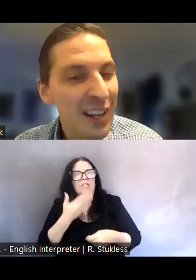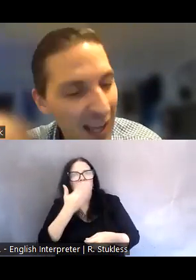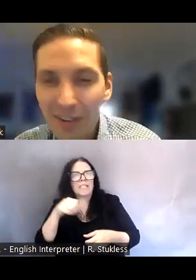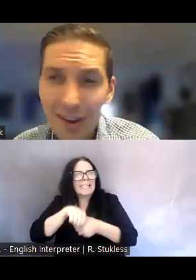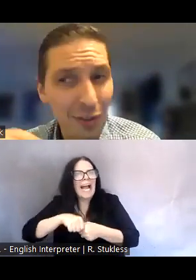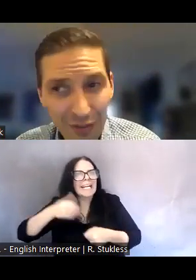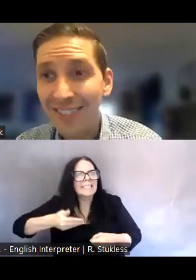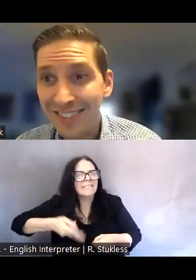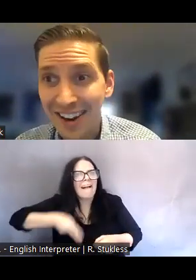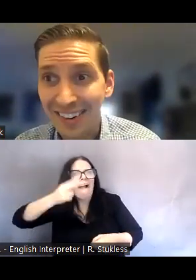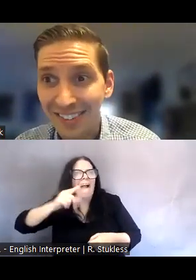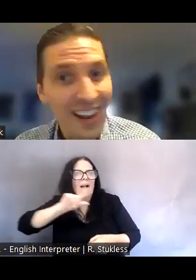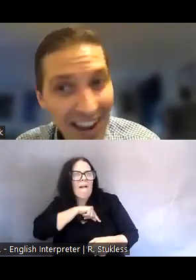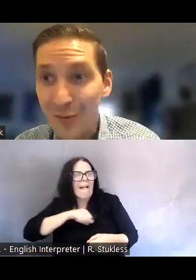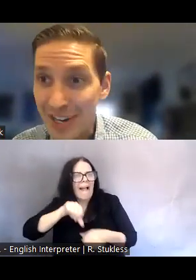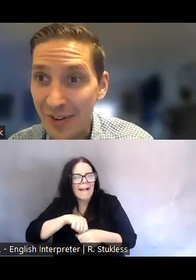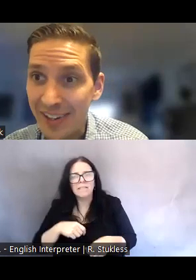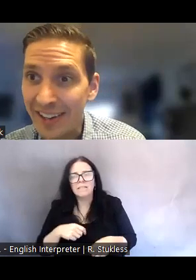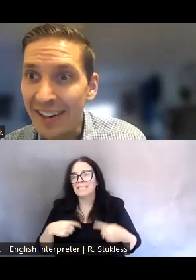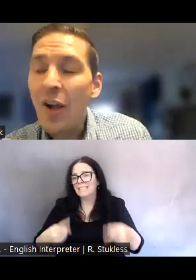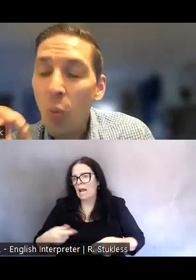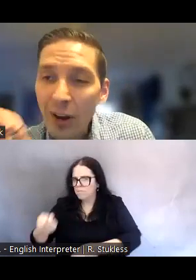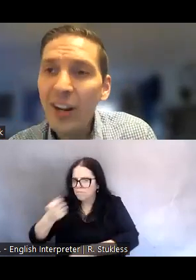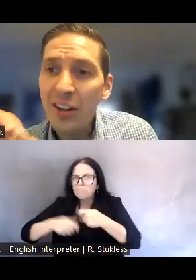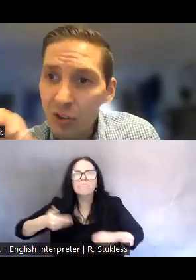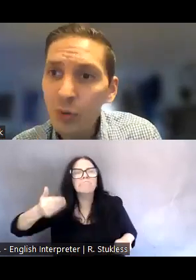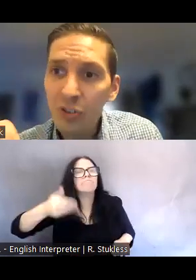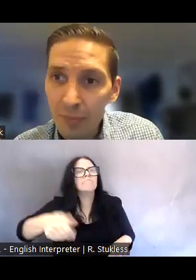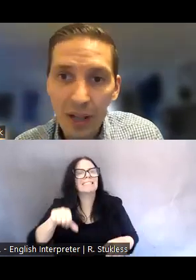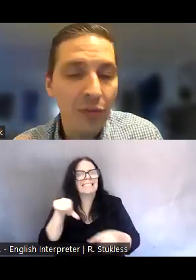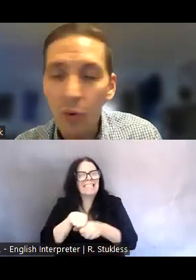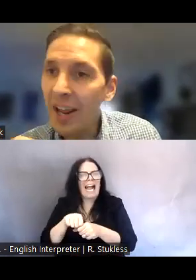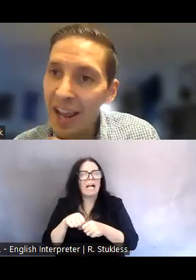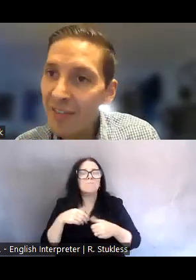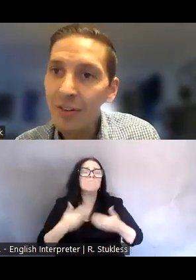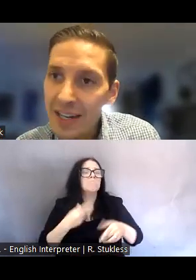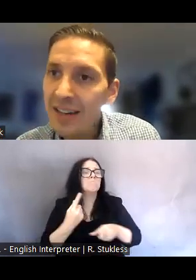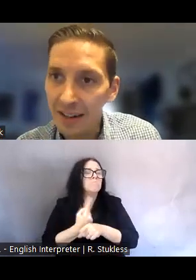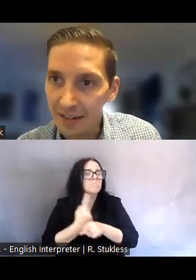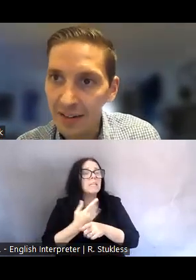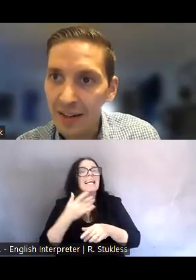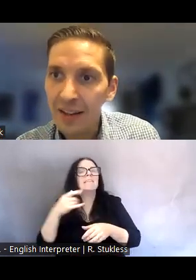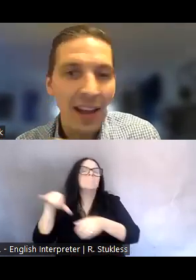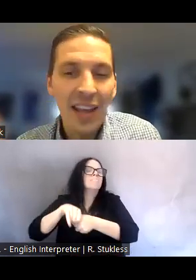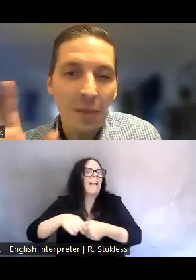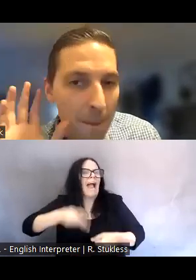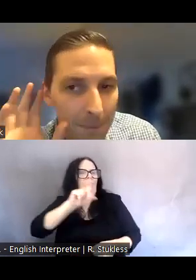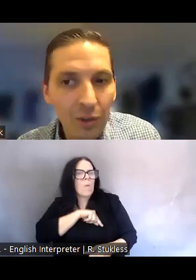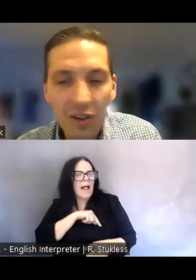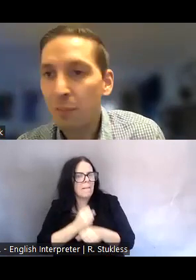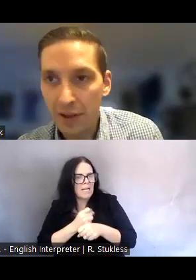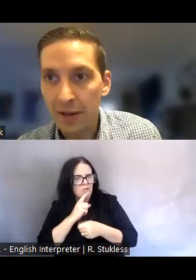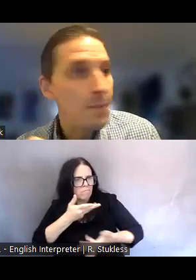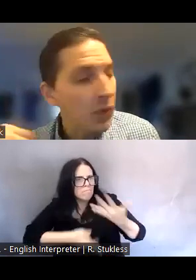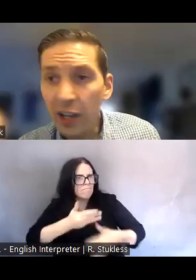then, get myself the fancy tires every now and then. Why don't I do something before I ever need it? Again,